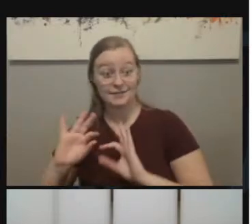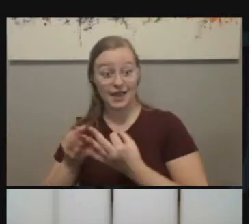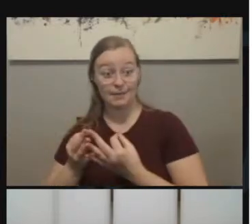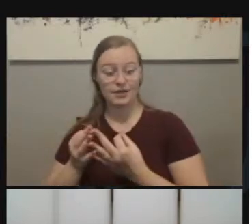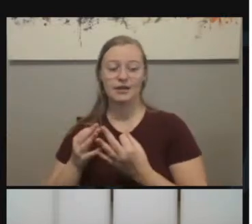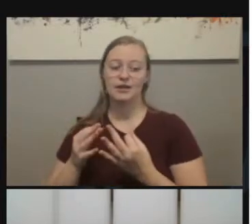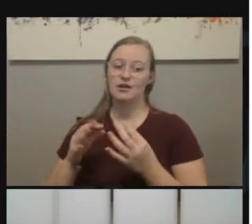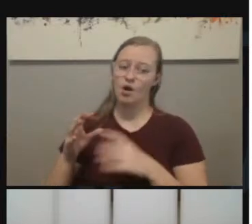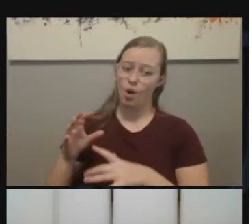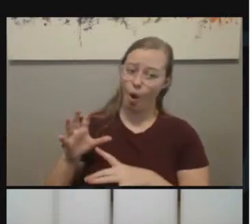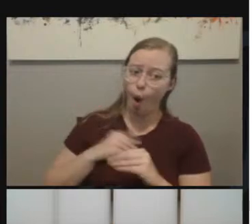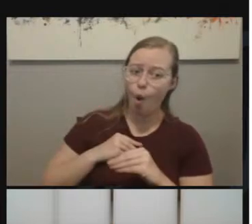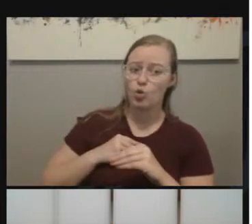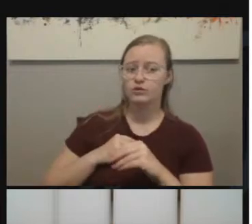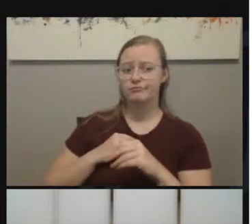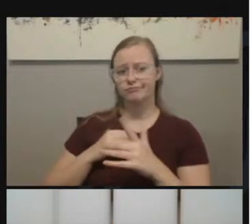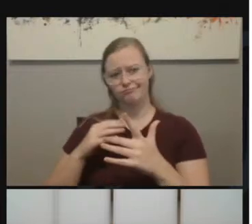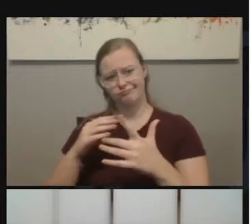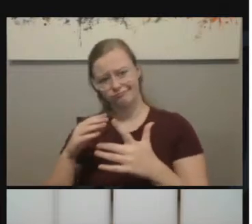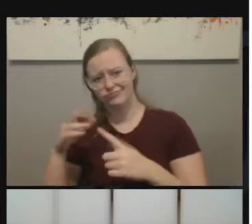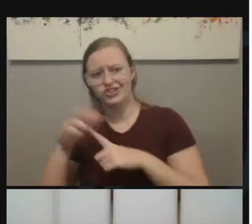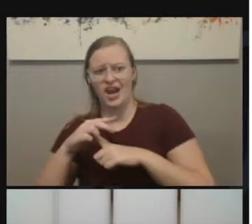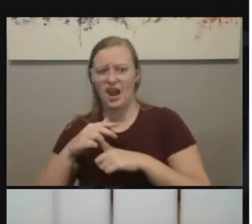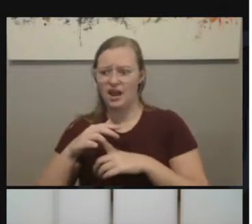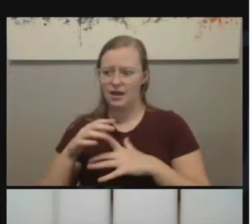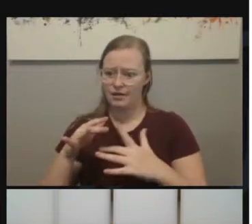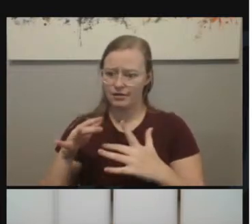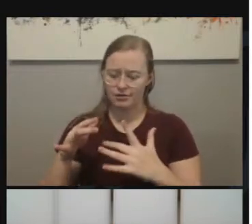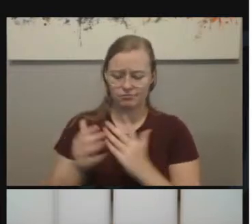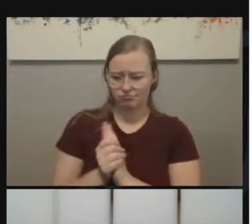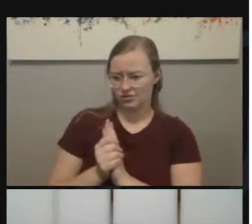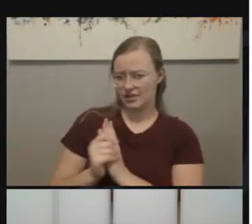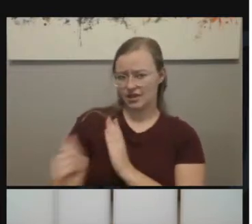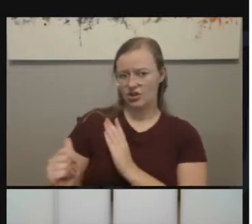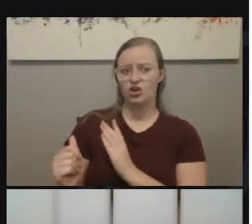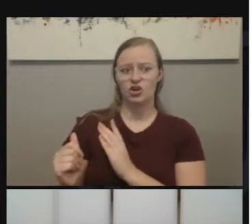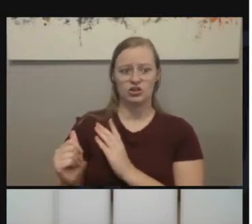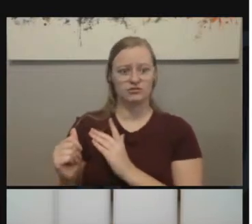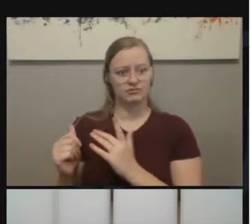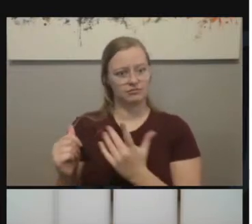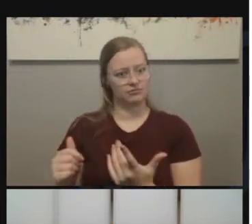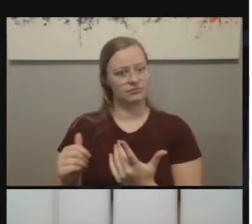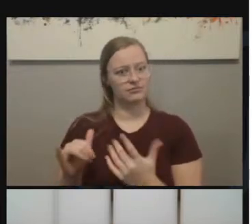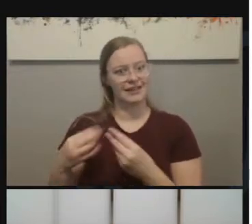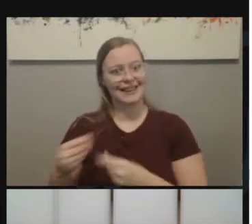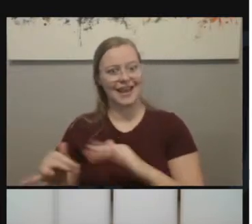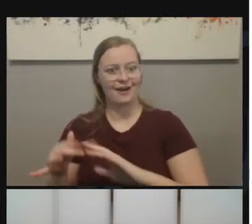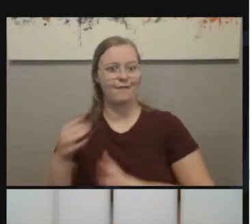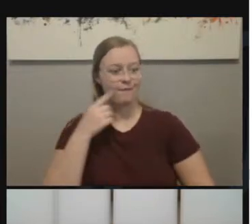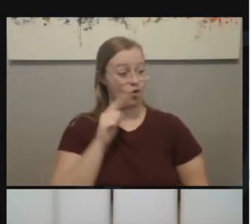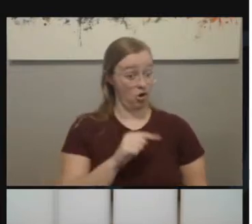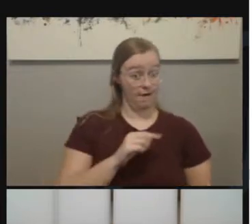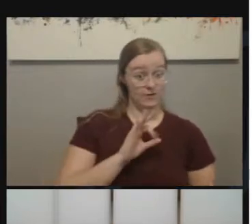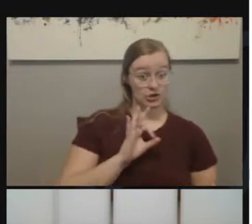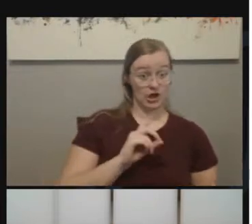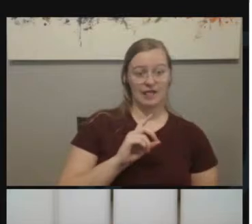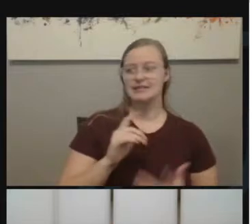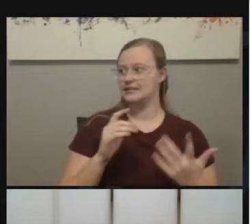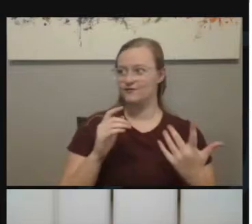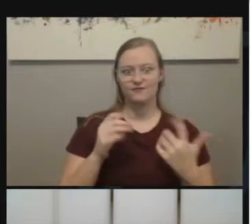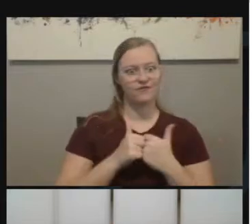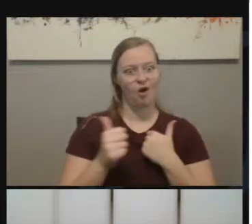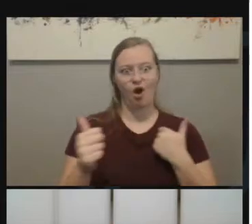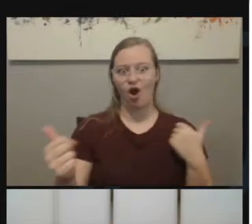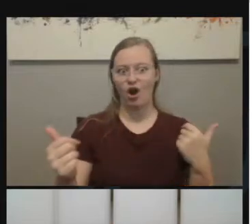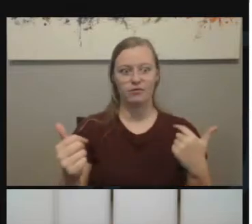would master the family, the progenitors of Frederick Douglass, as far back as we can trace through the